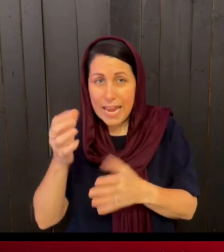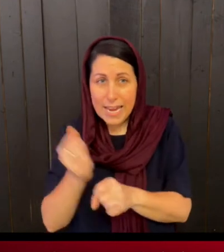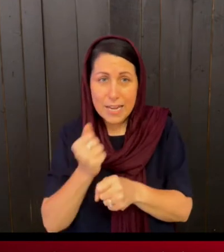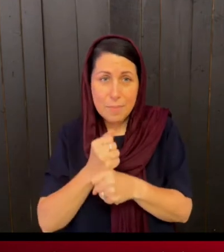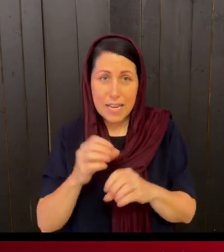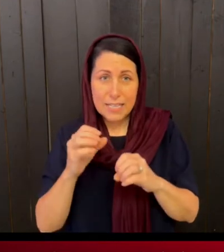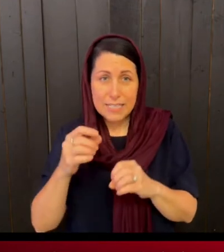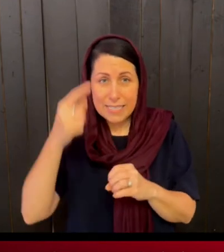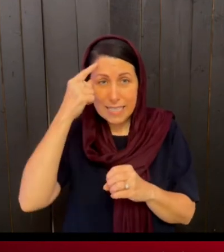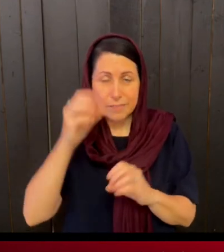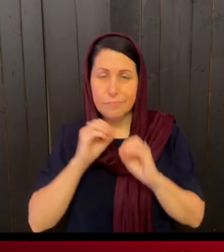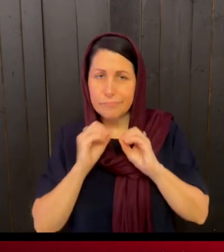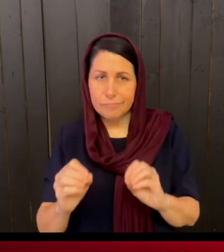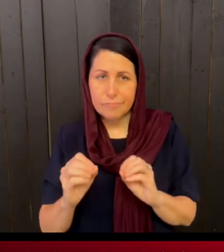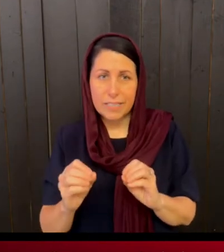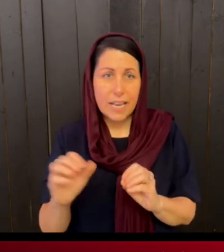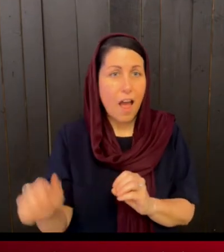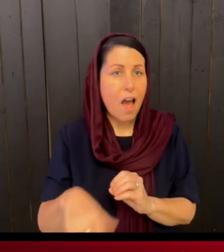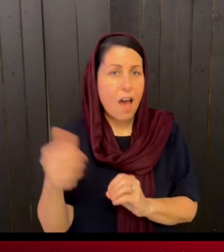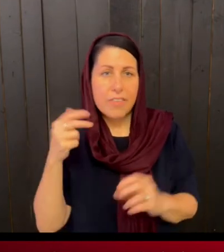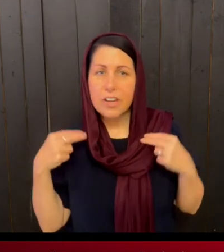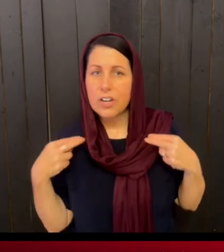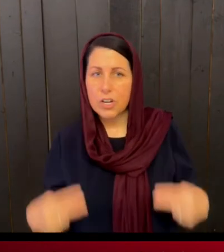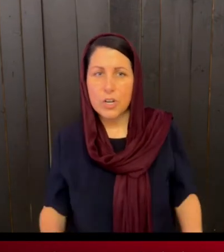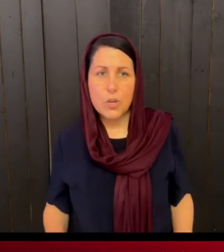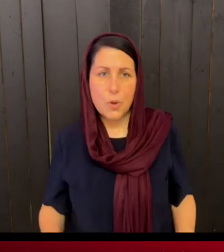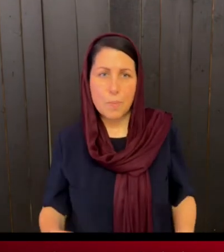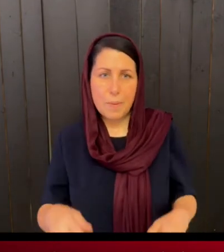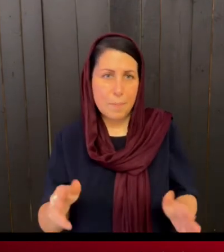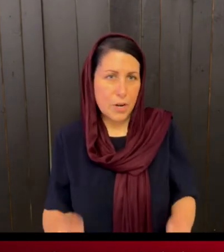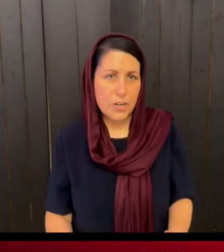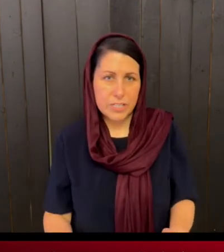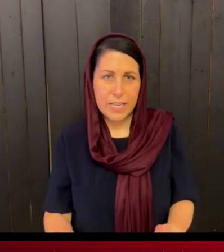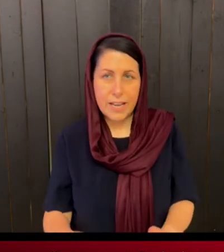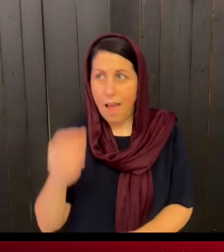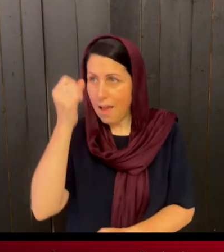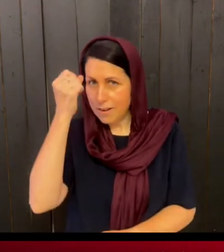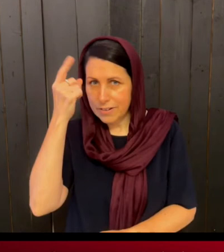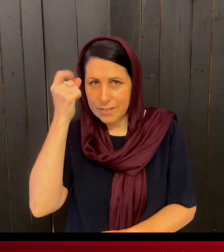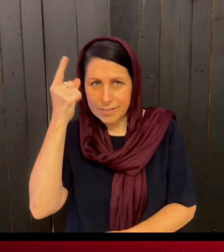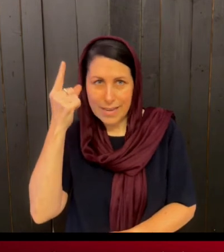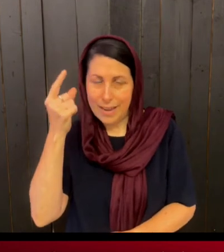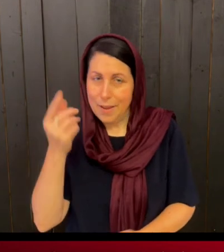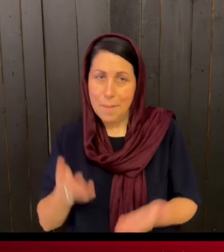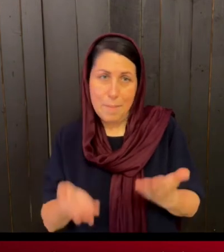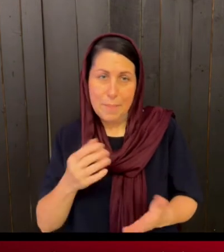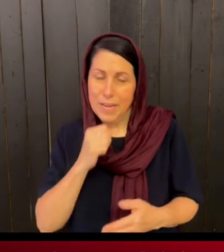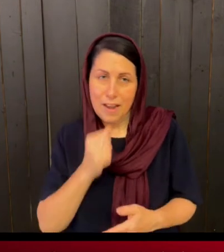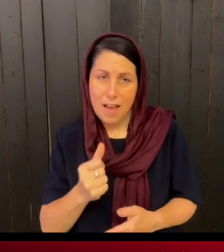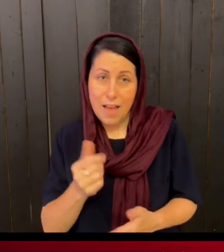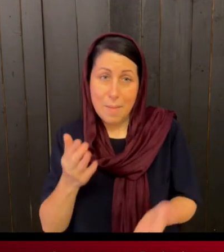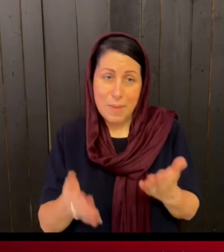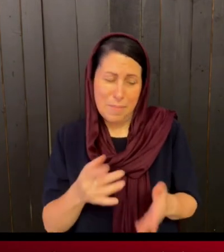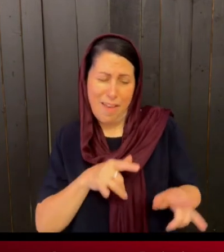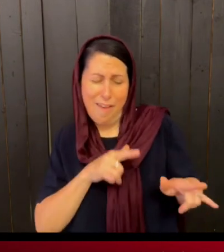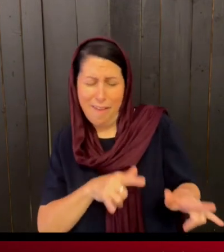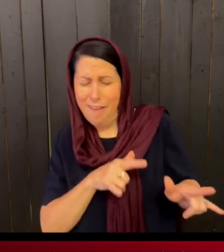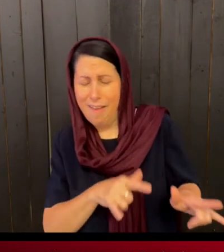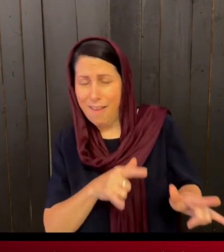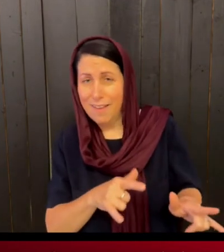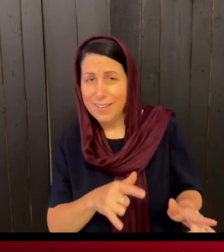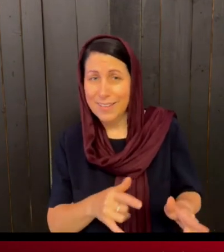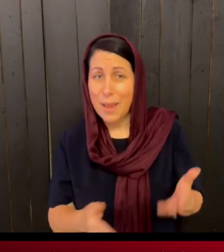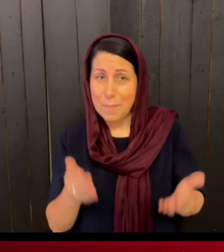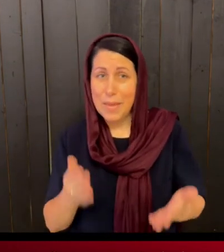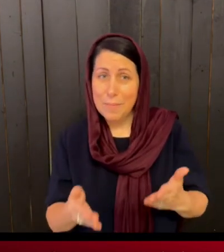may understand why we're doing what we're doing. No other person may think it makes any sense. They may even make fun of us. It's quite likely somebody